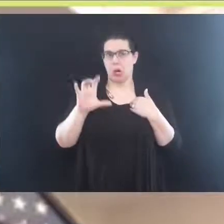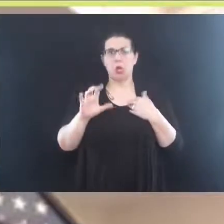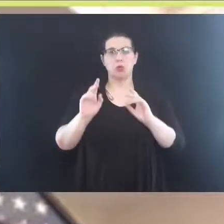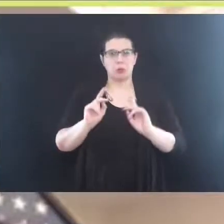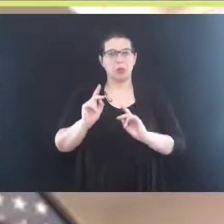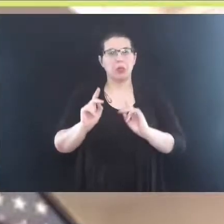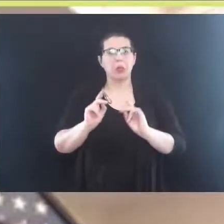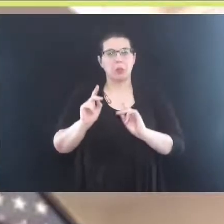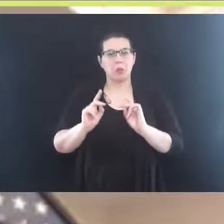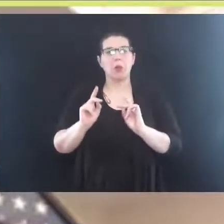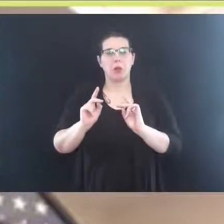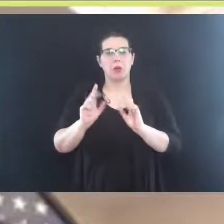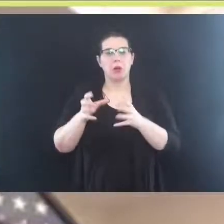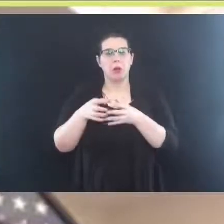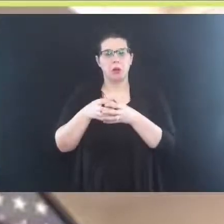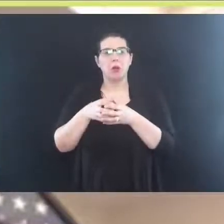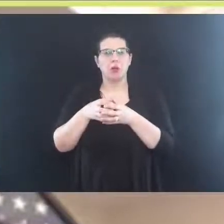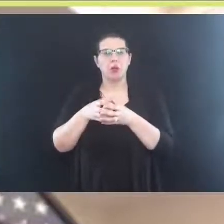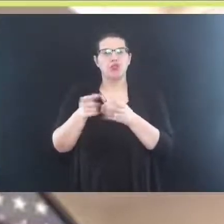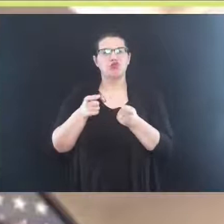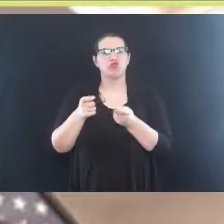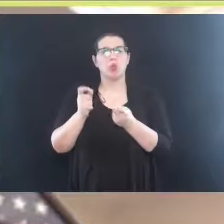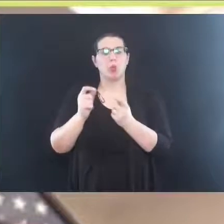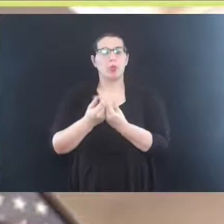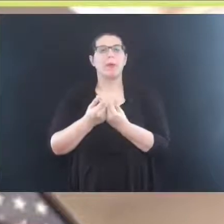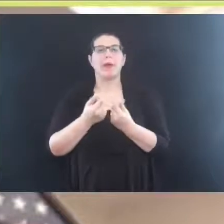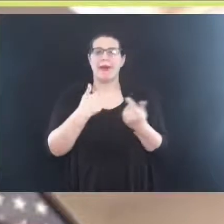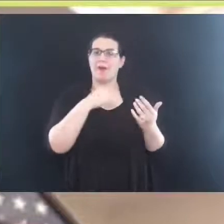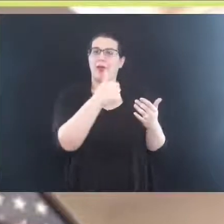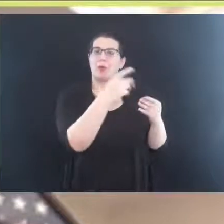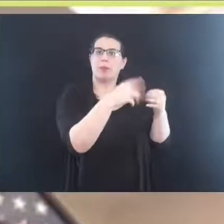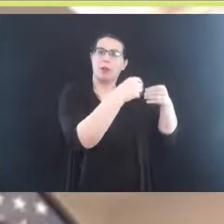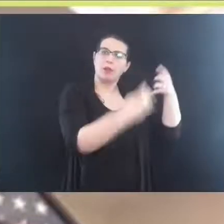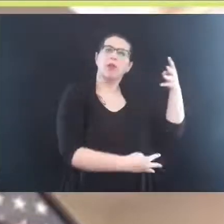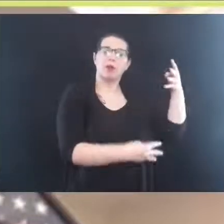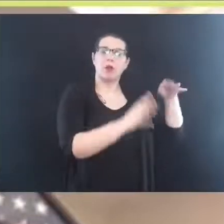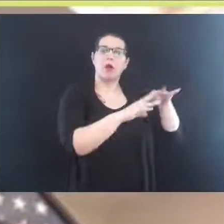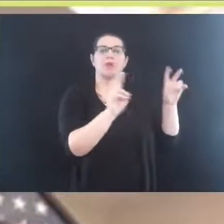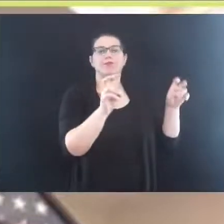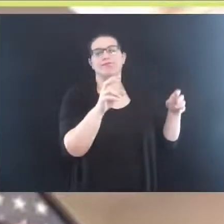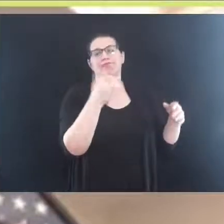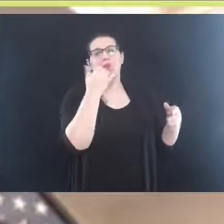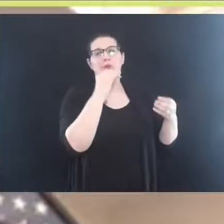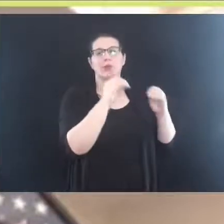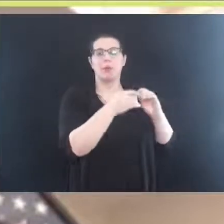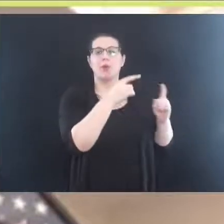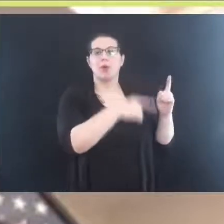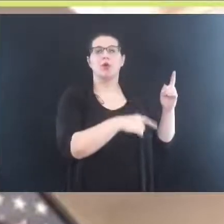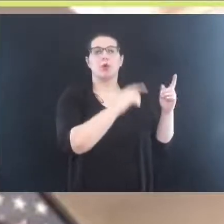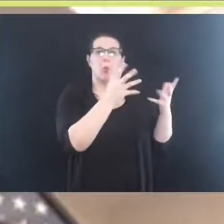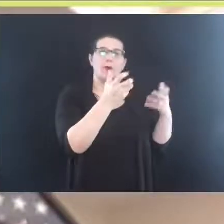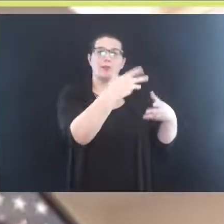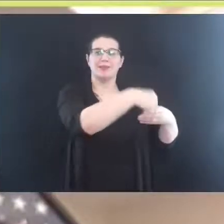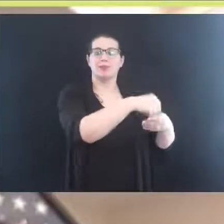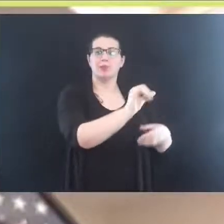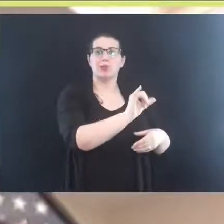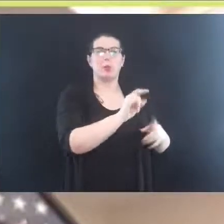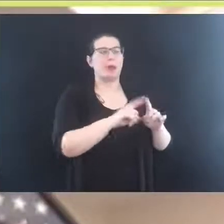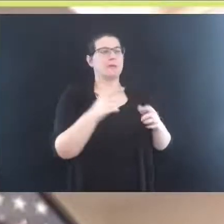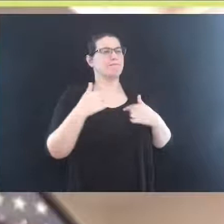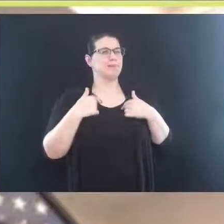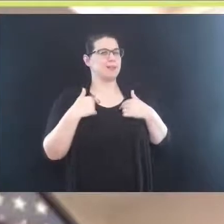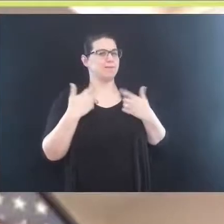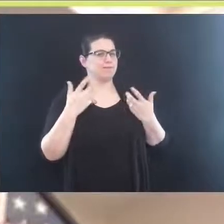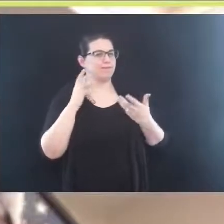list of people available through the hotline who want to participate in the broader study. But I'll push it to Dr.